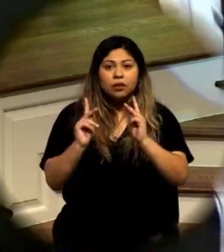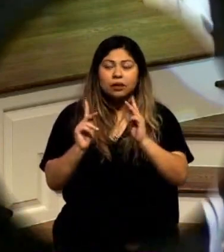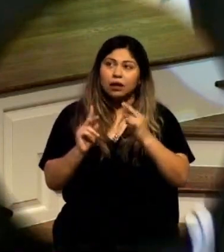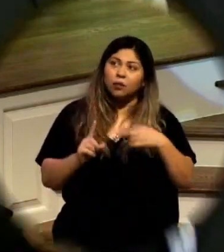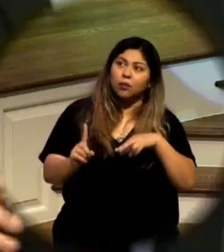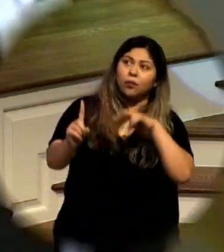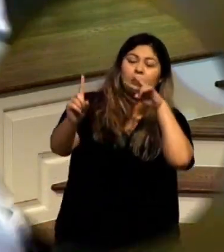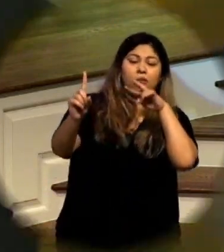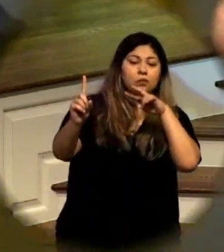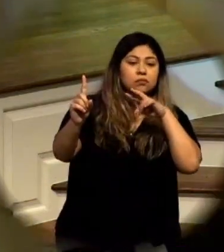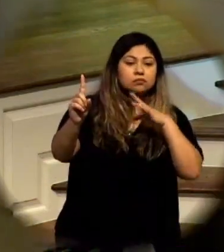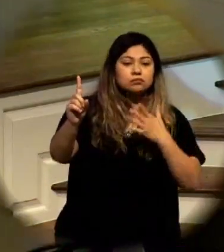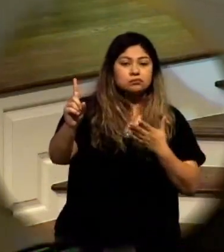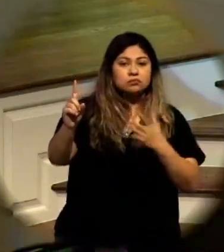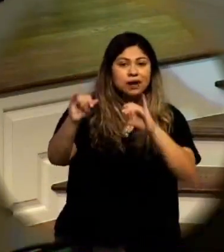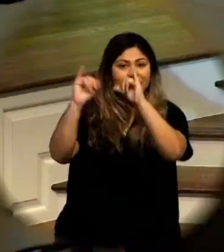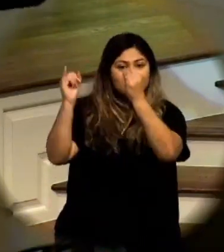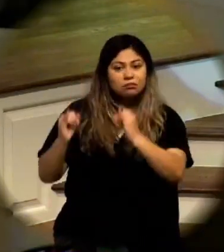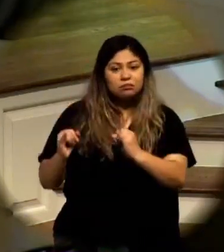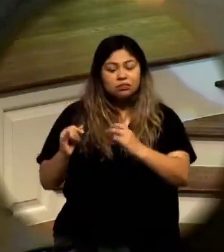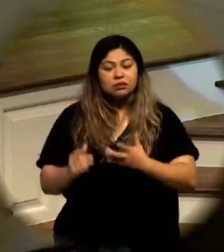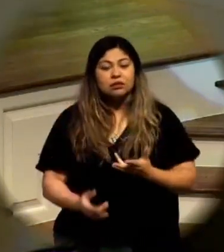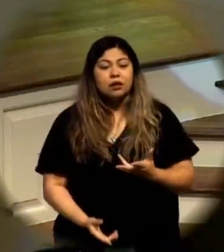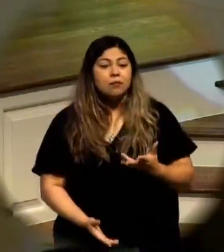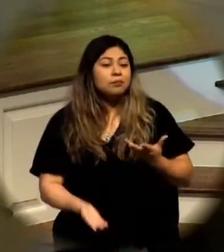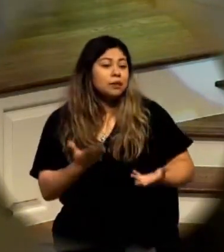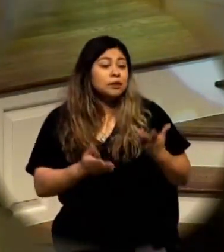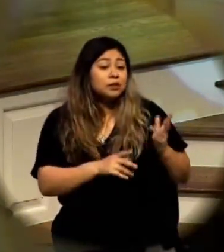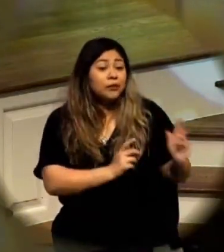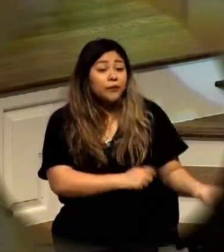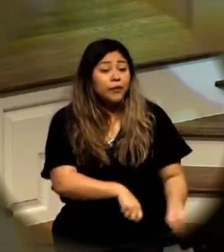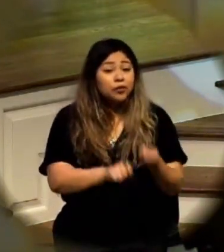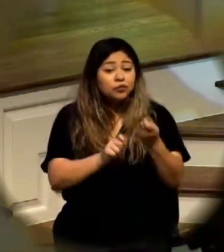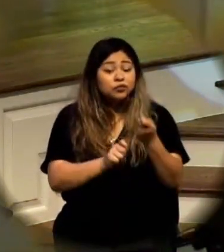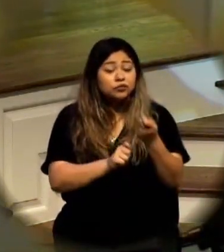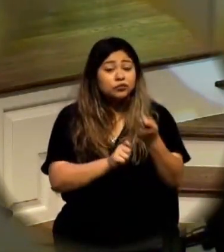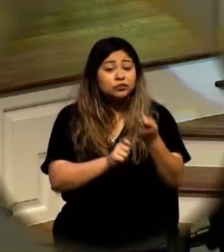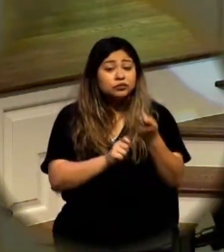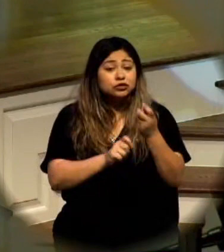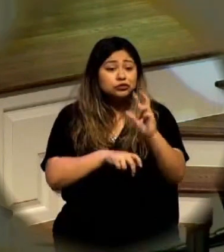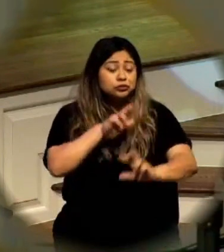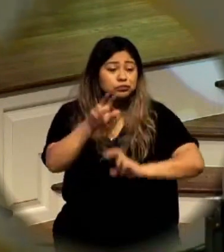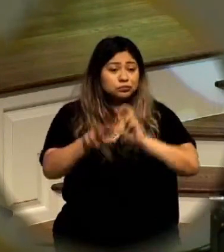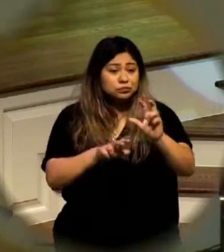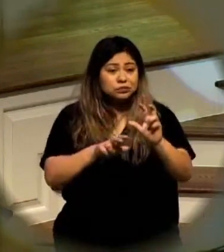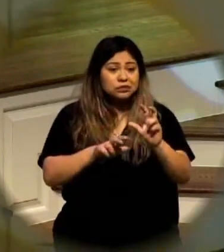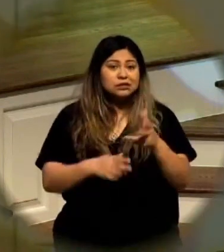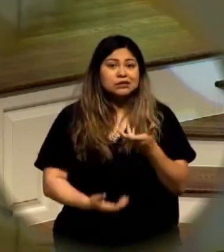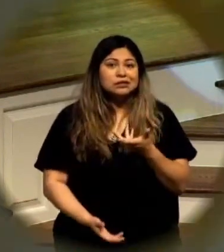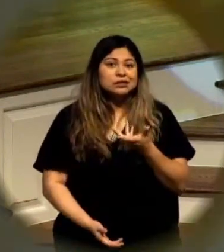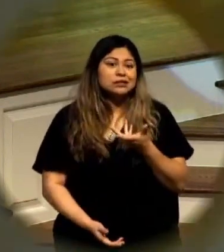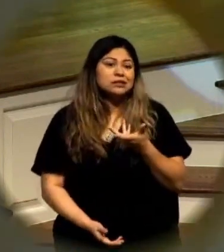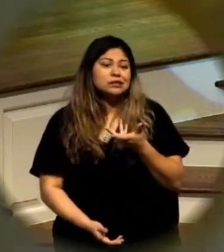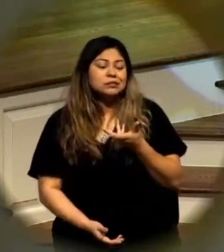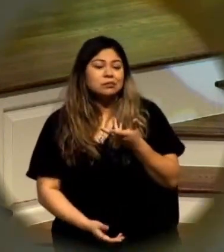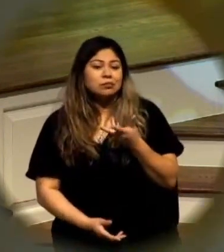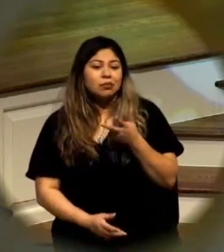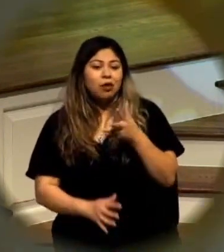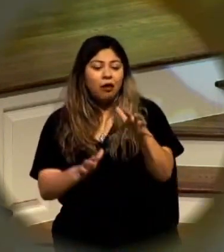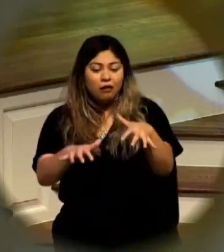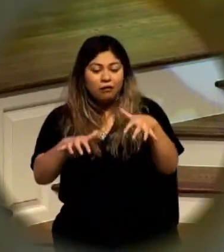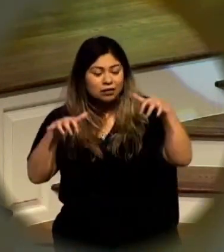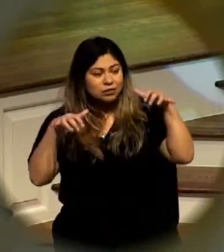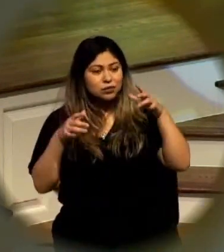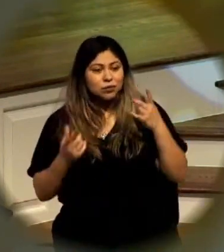sometimes, you go to a golf tournament and somebody hits an amazing shot and the audience will mock bow, we are not worthy. And